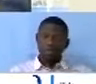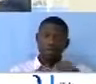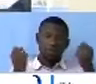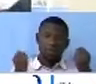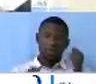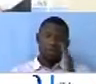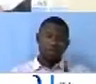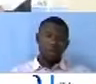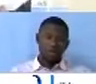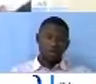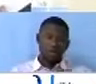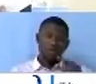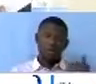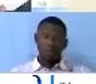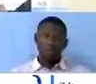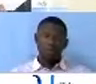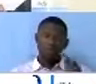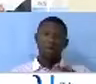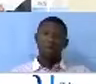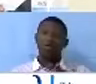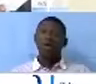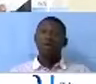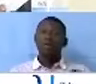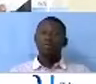detaining them.